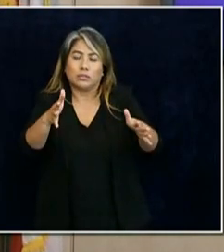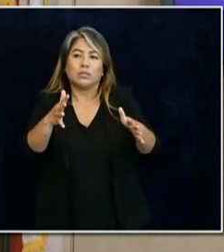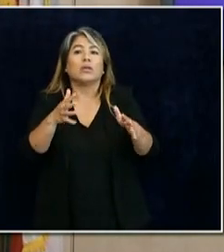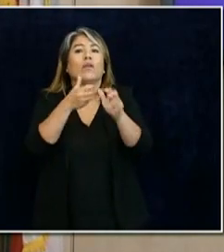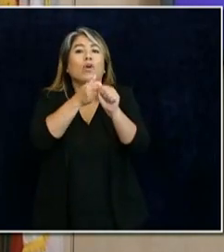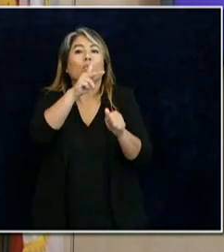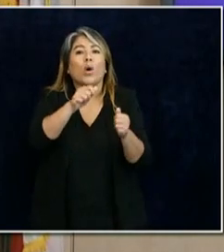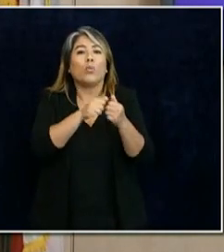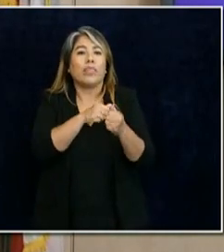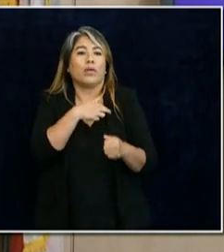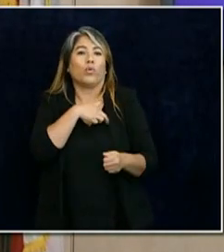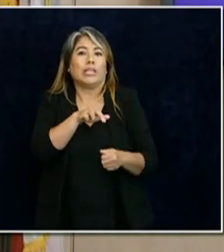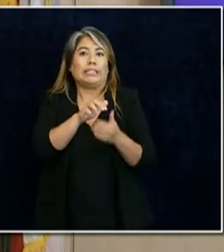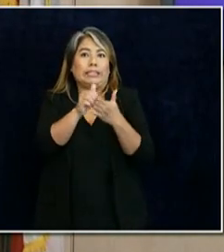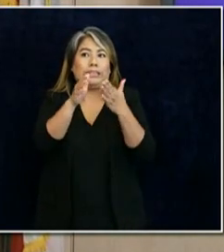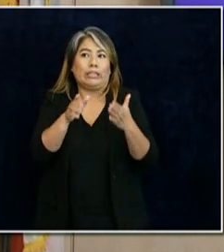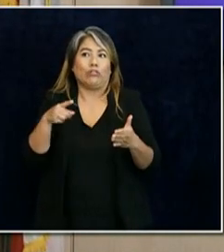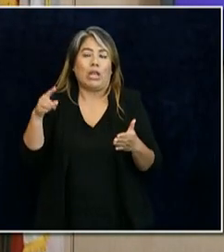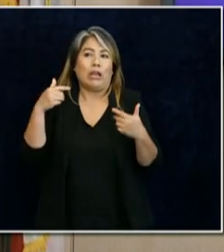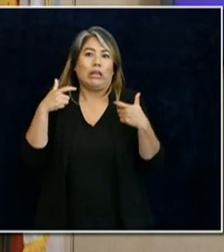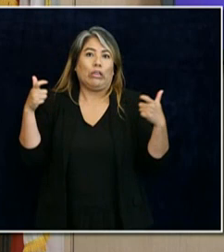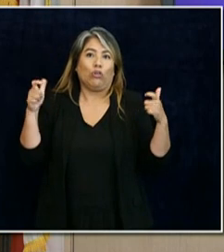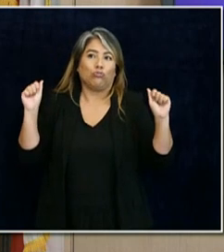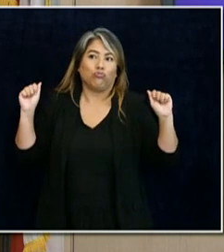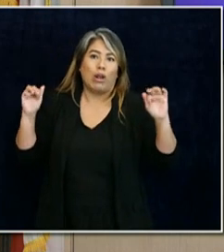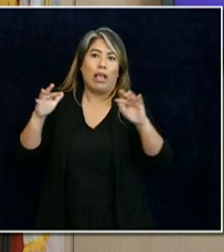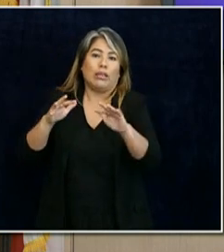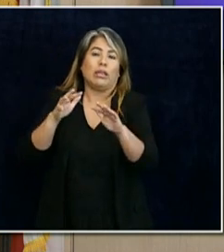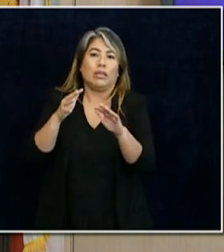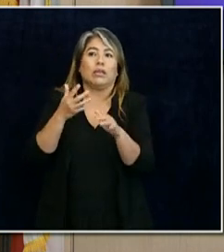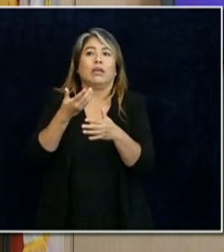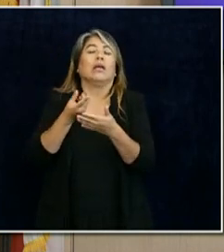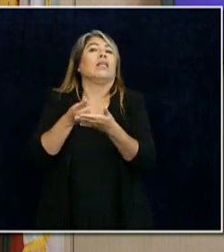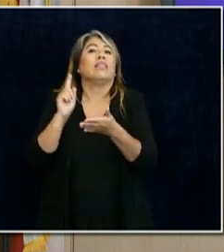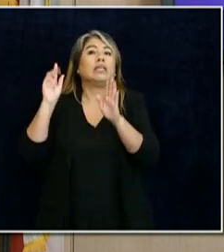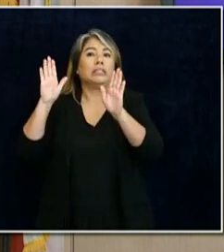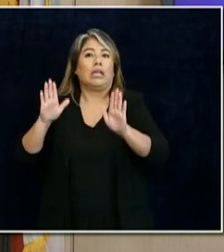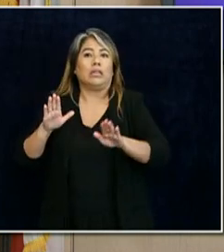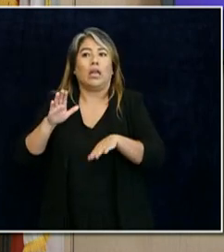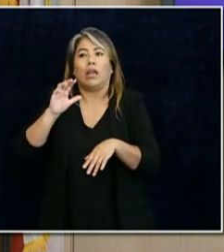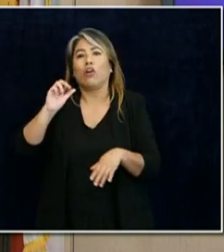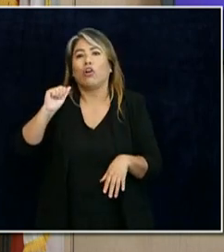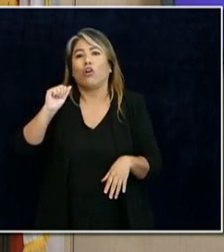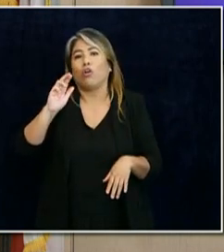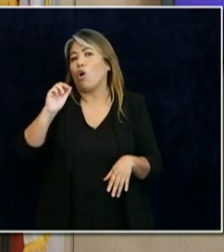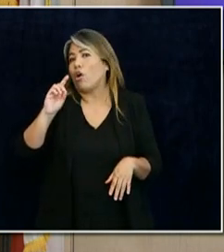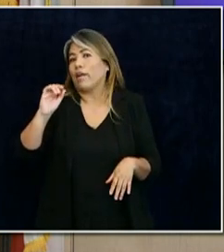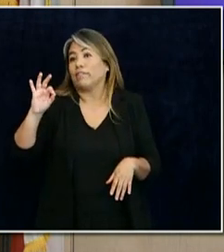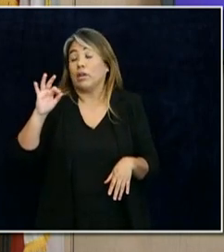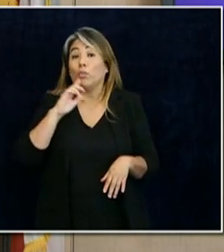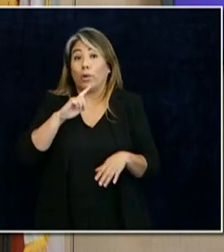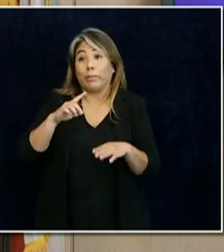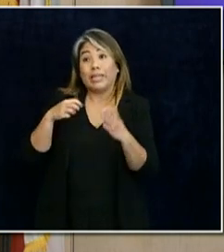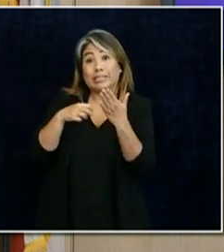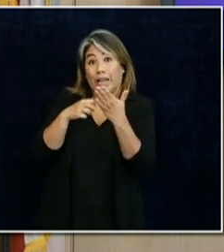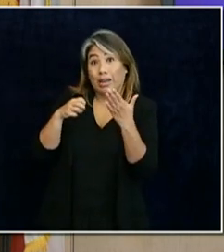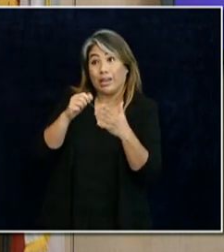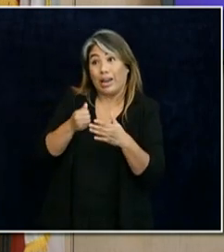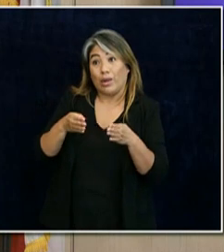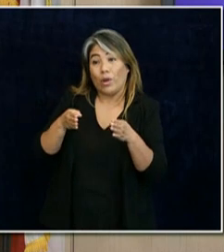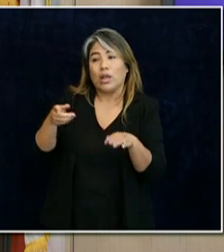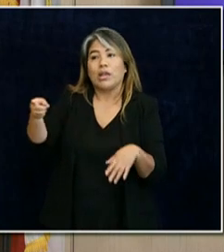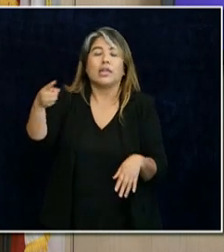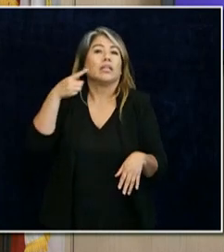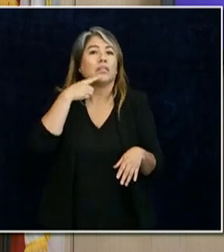with the religious leader who held a huge rally in Cardiff last Sunday? Will he be cited in any way? There's talk of him